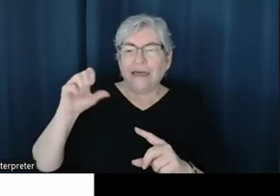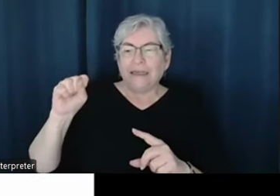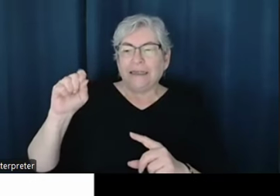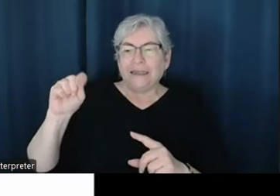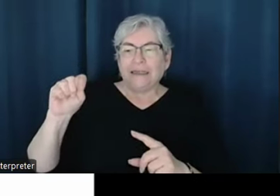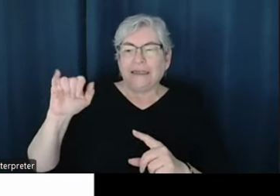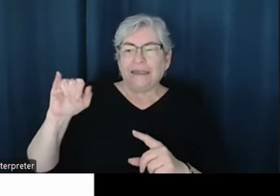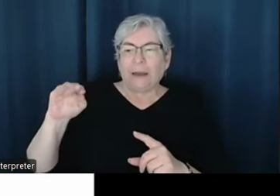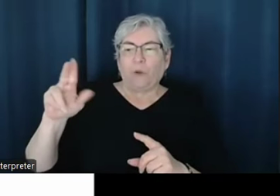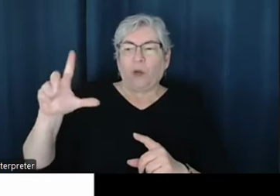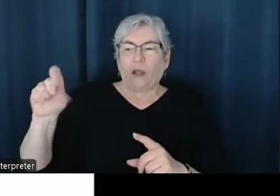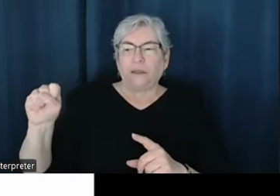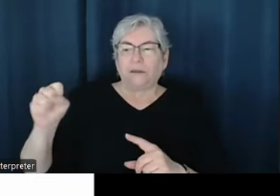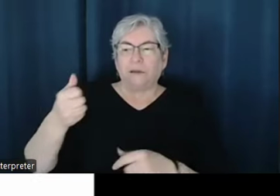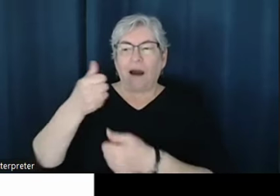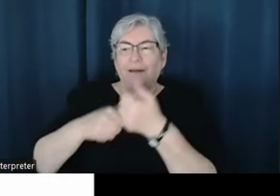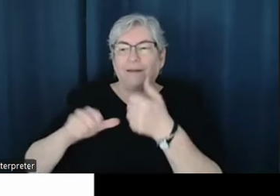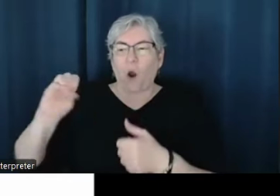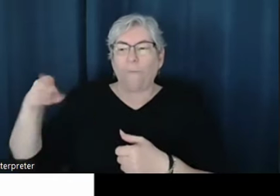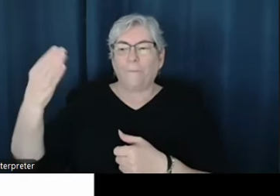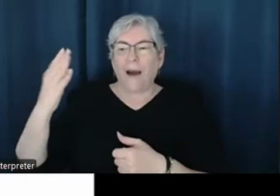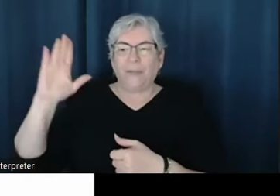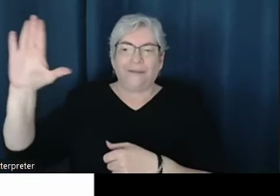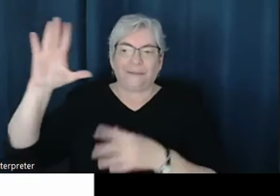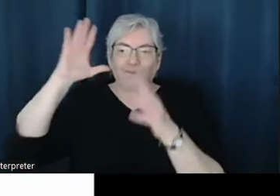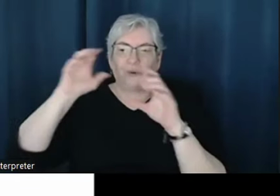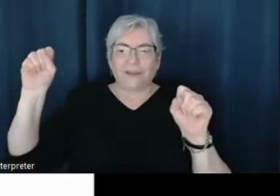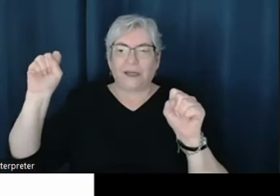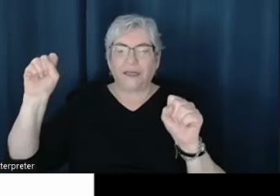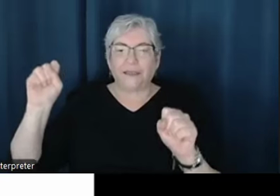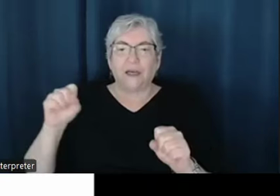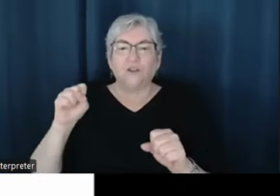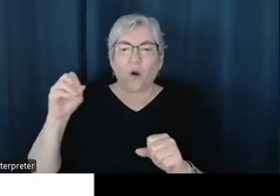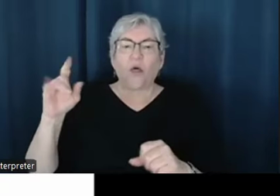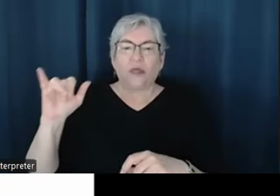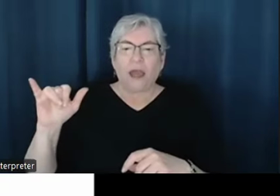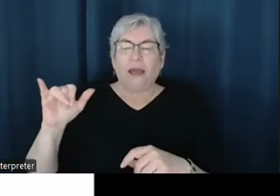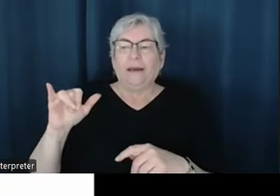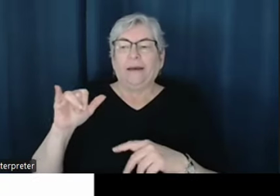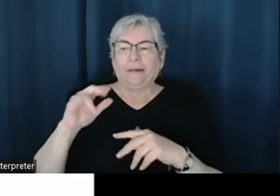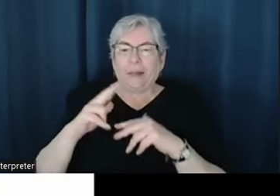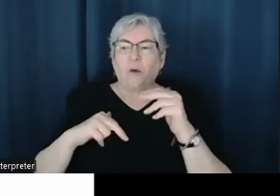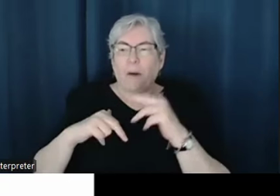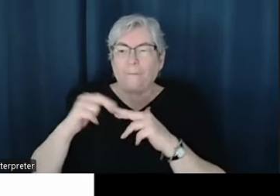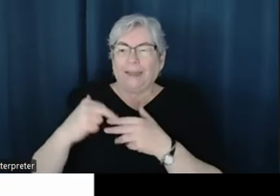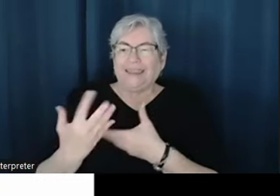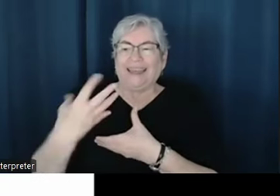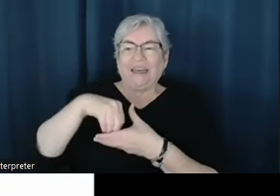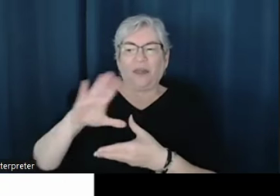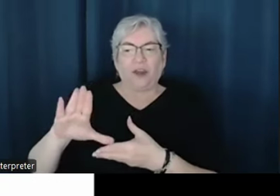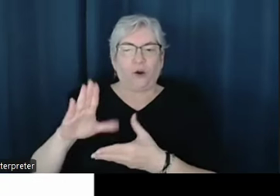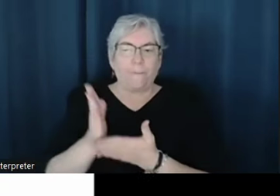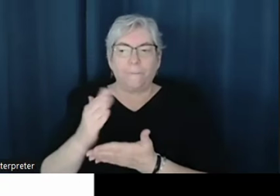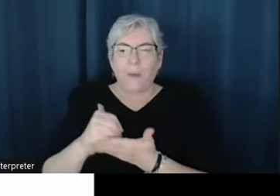Obama administration. And so there were basically VR agencies were building that into their budget.